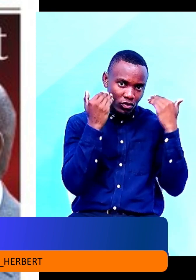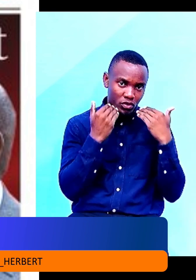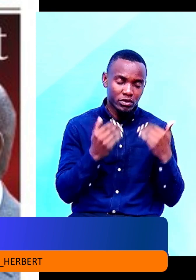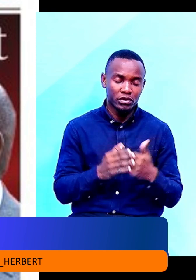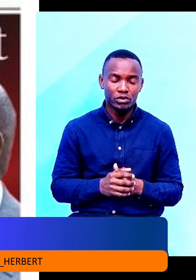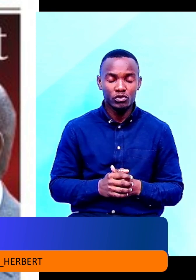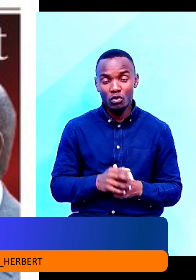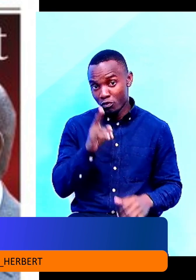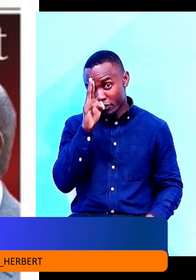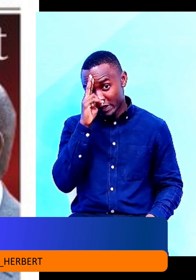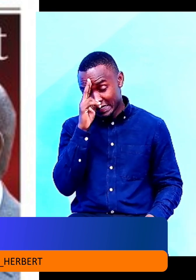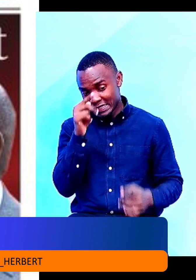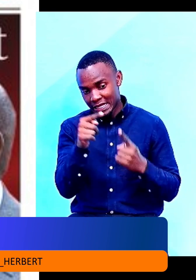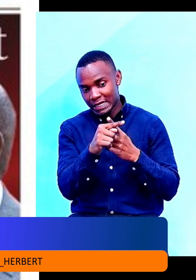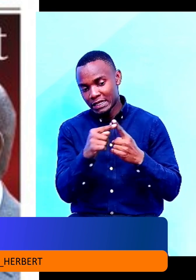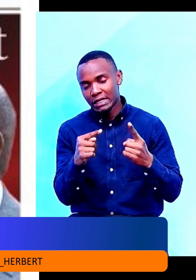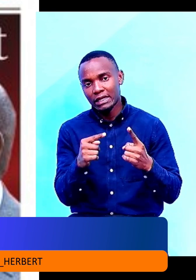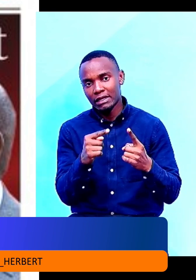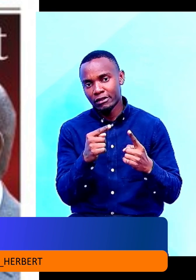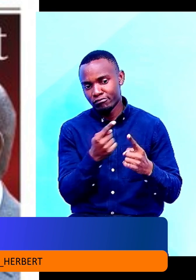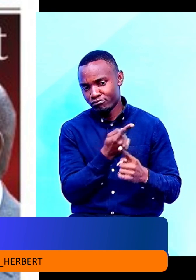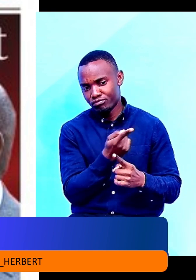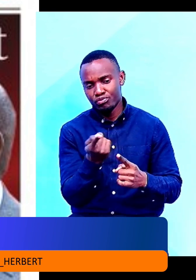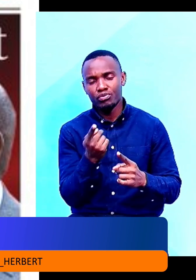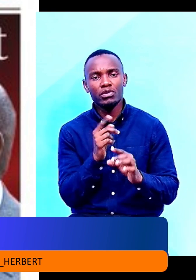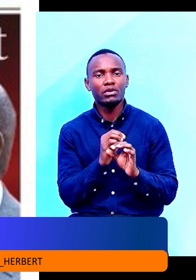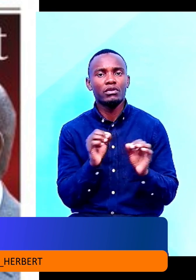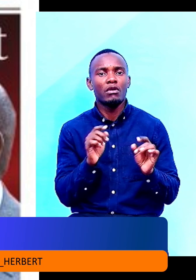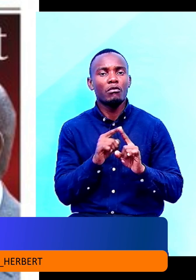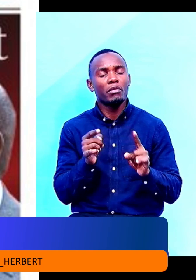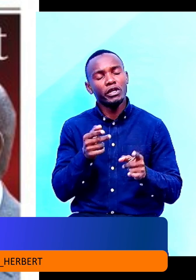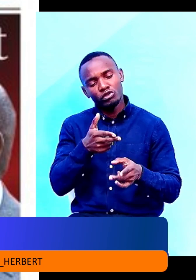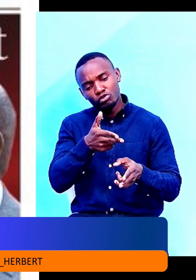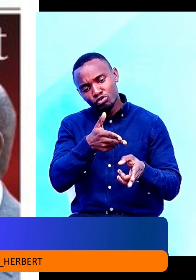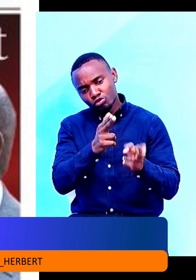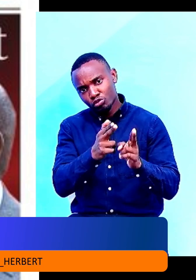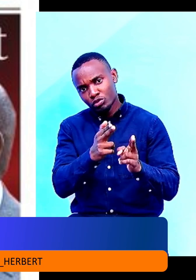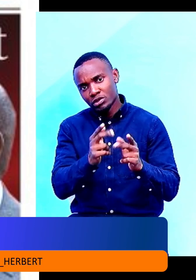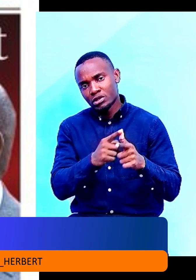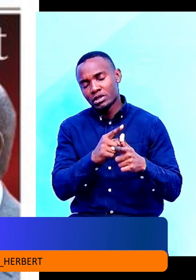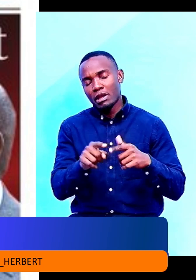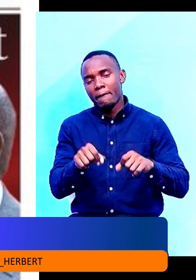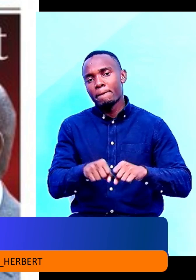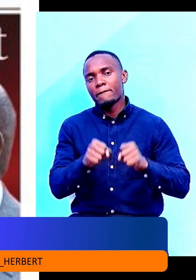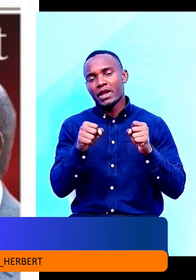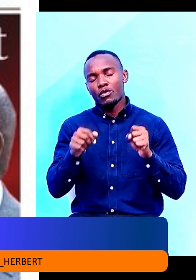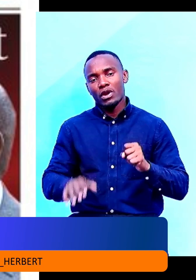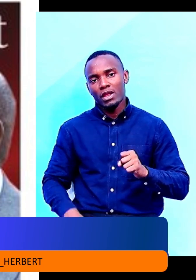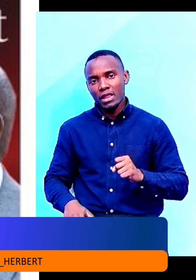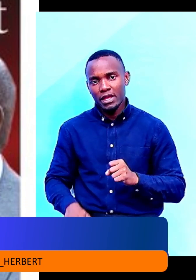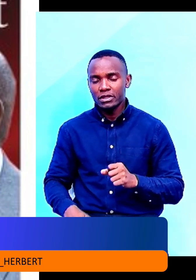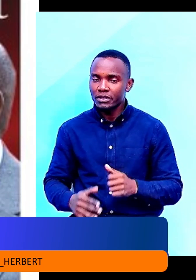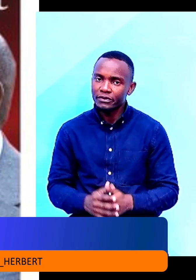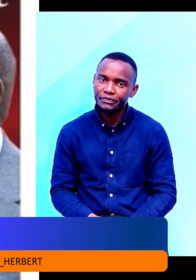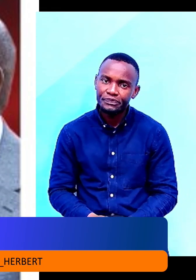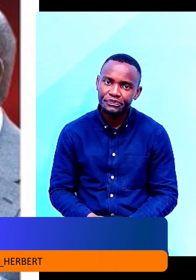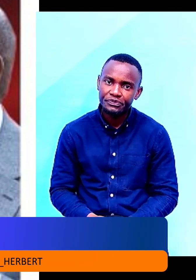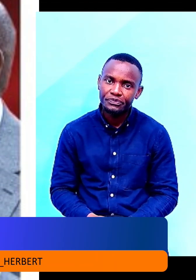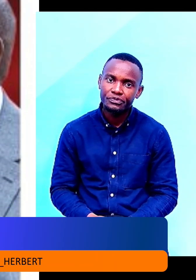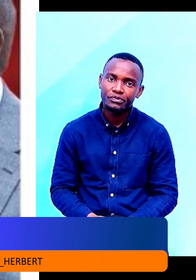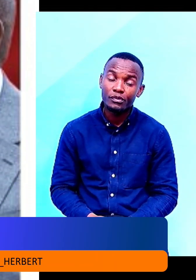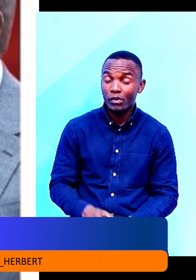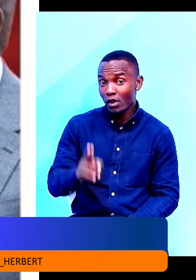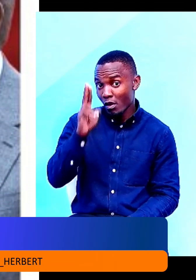them, but they should hit them and break their legs. And police brutality,